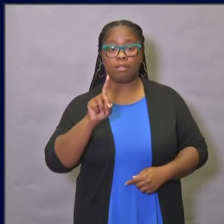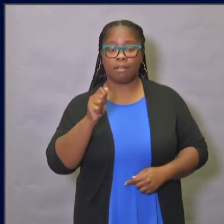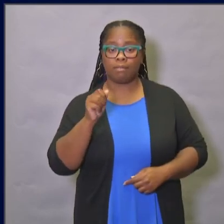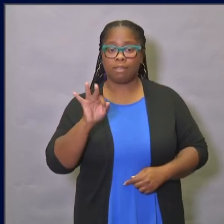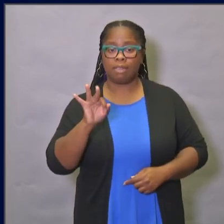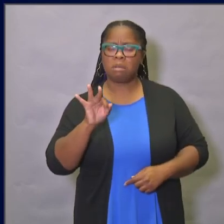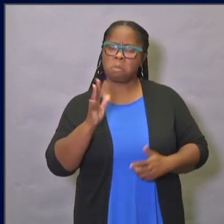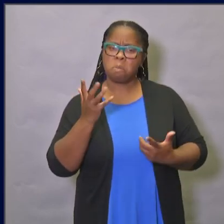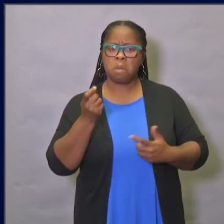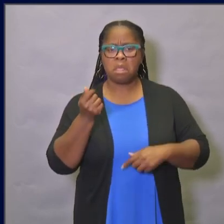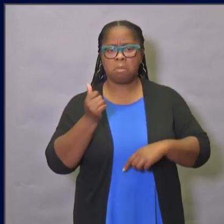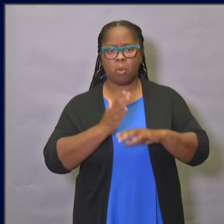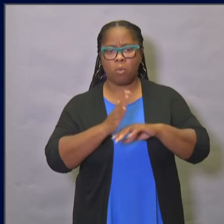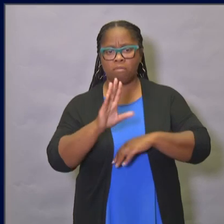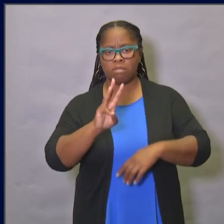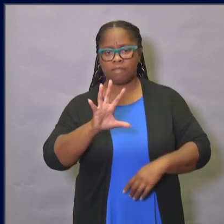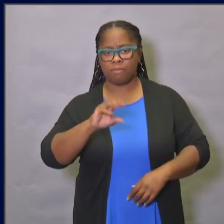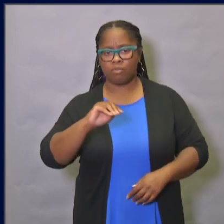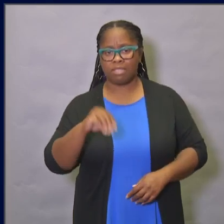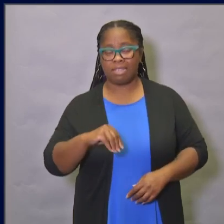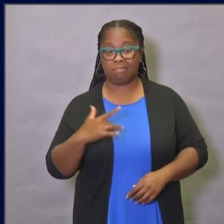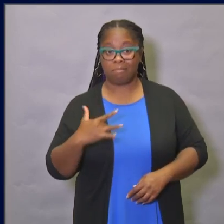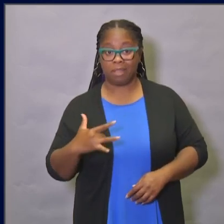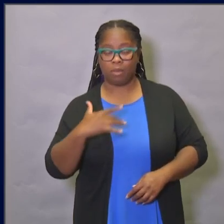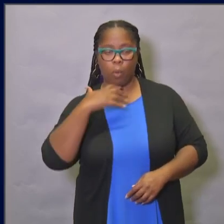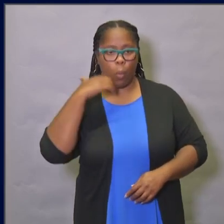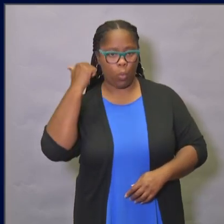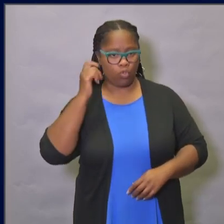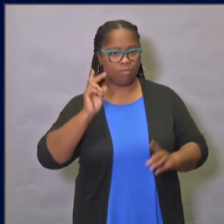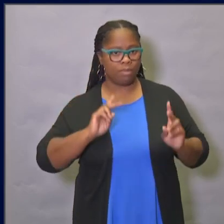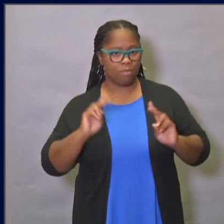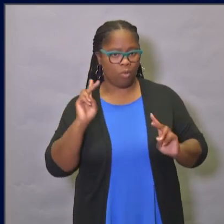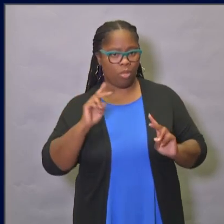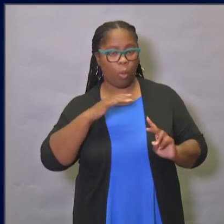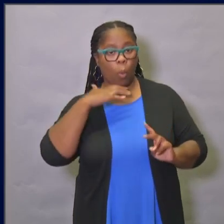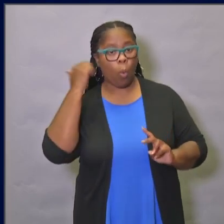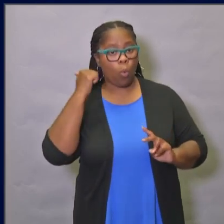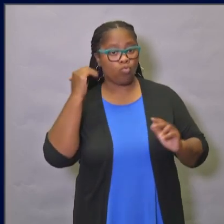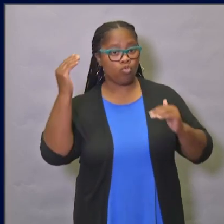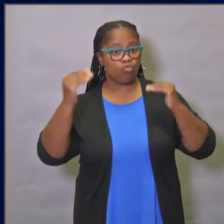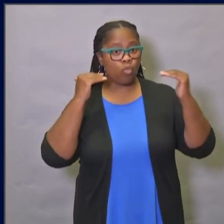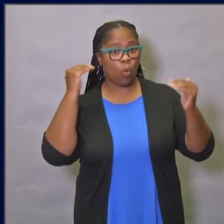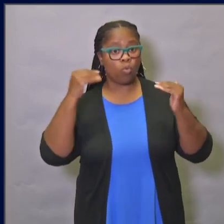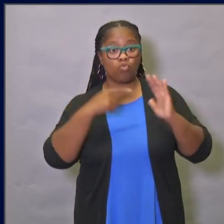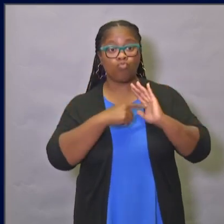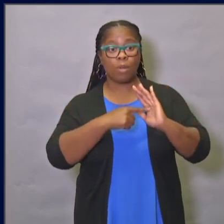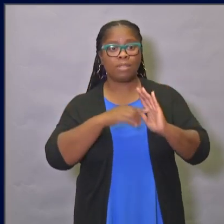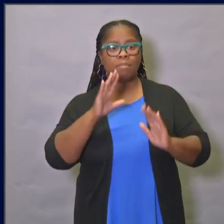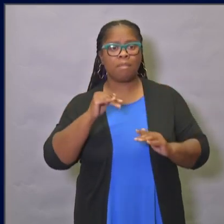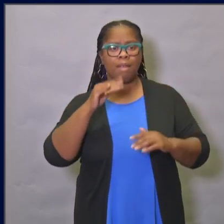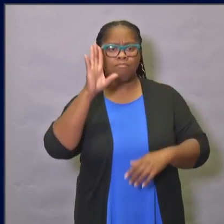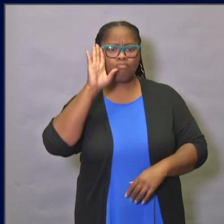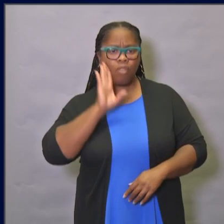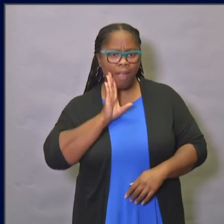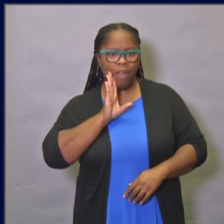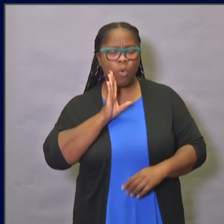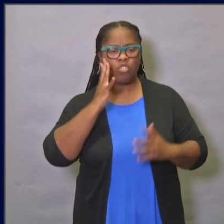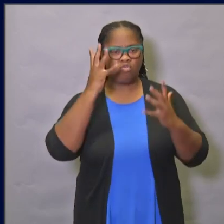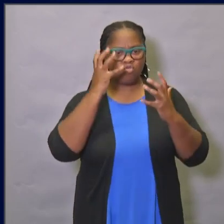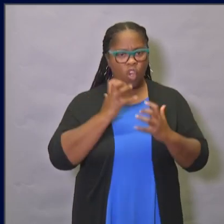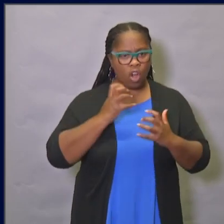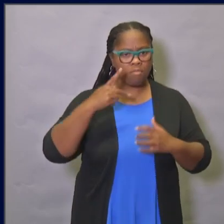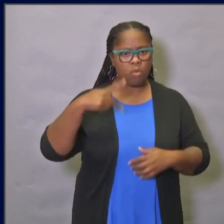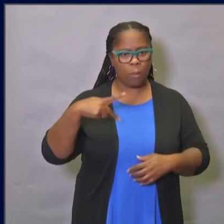over 65%, are older people. And older adults are represented by the brown and the dark purple lines on